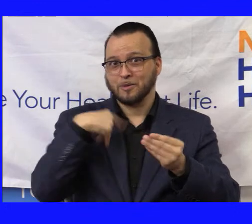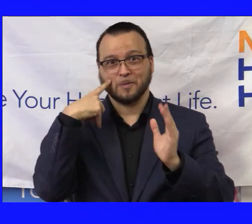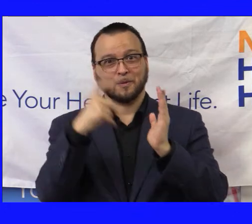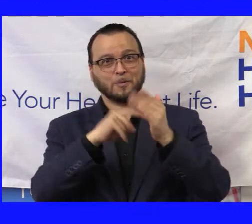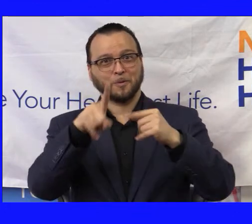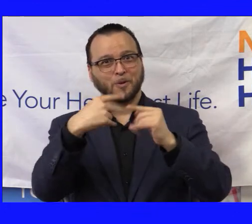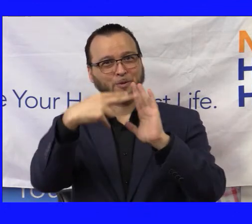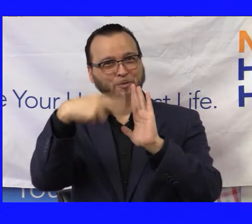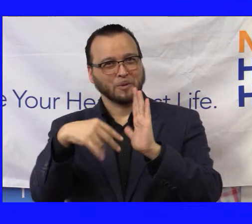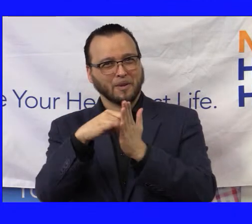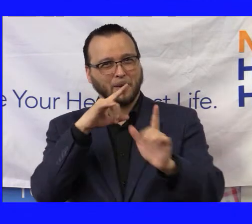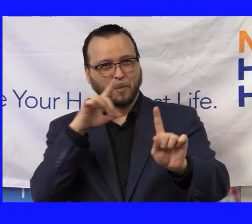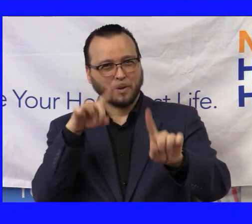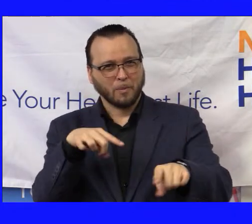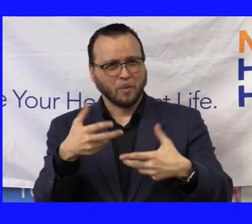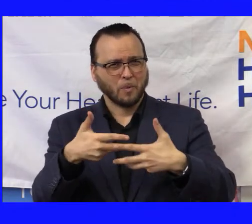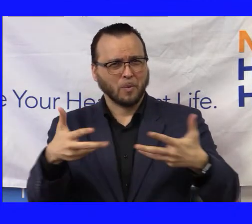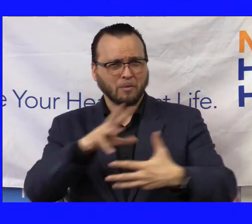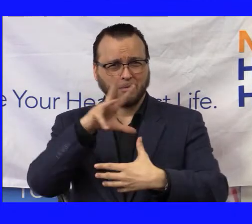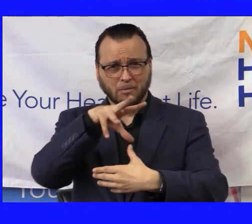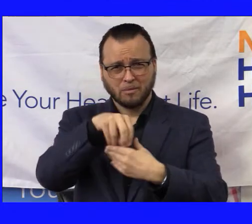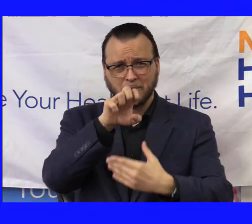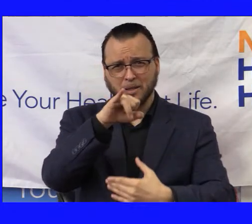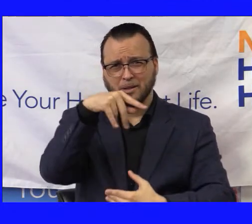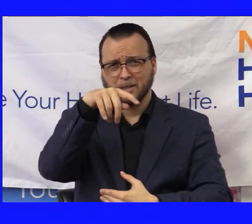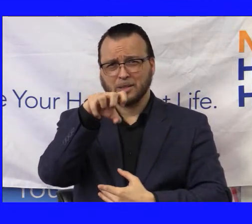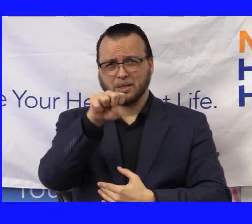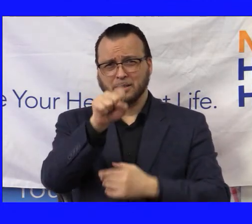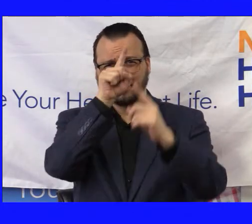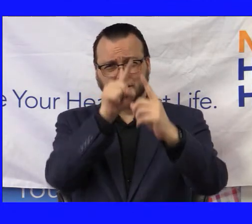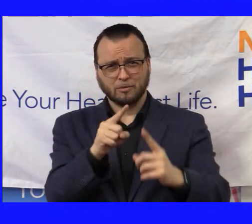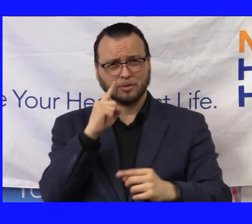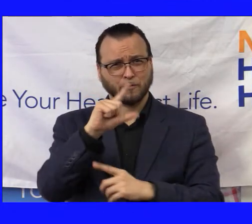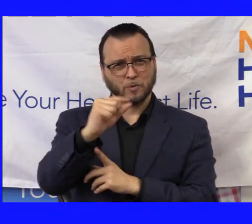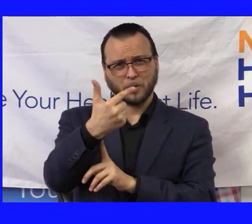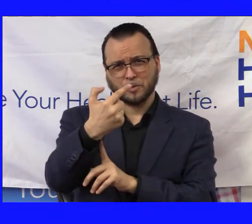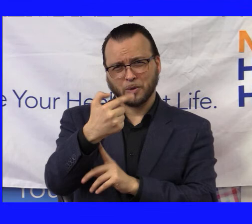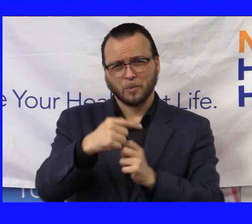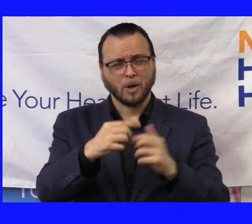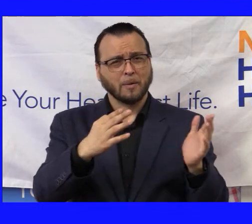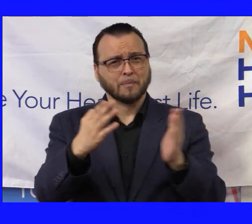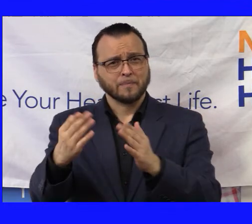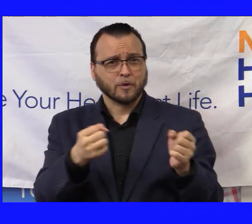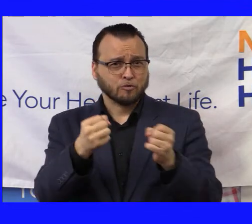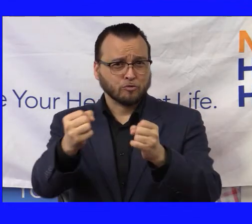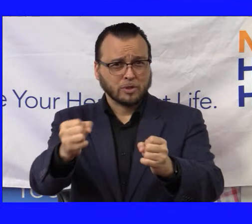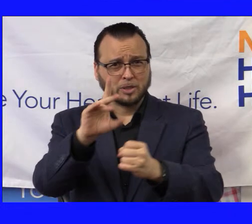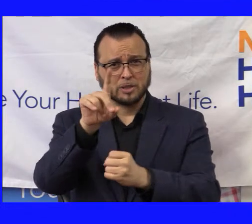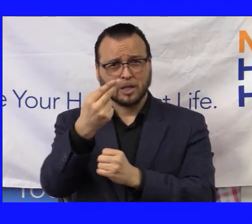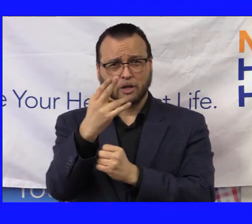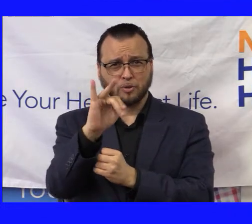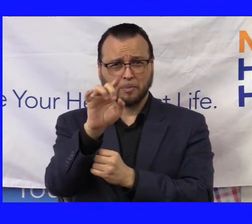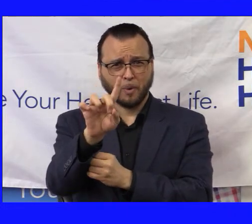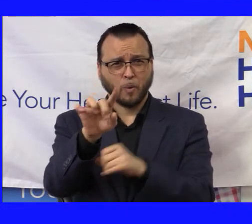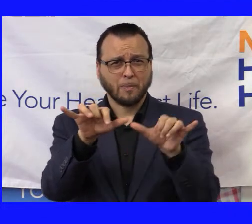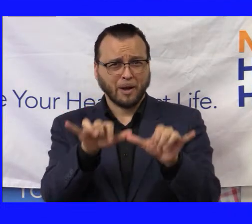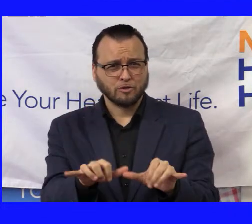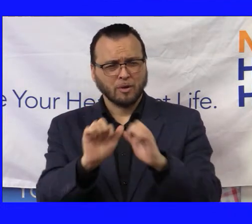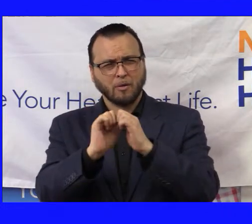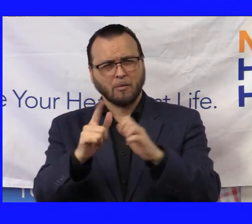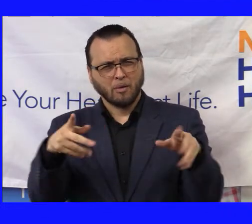see as you read the report are the EITS goals for 2021, the strategic dashboard metrics, and